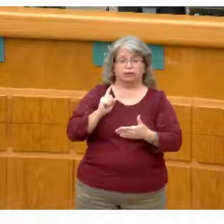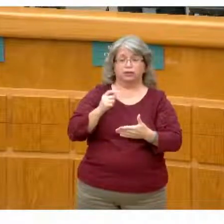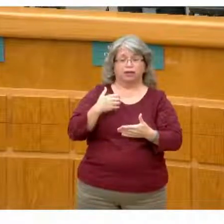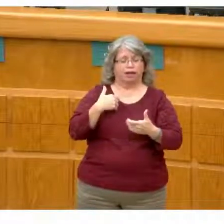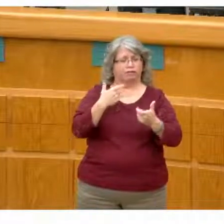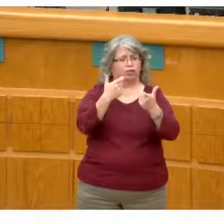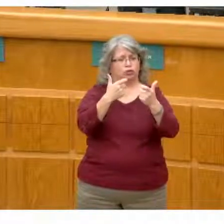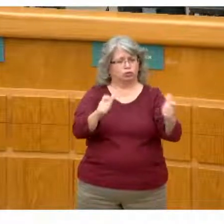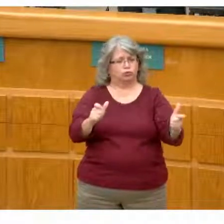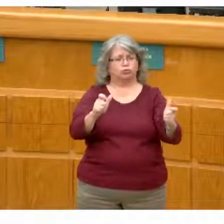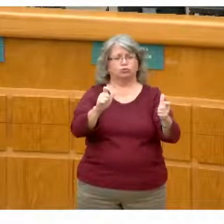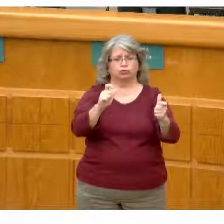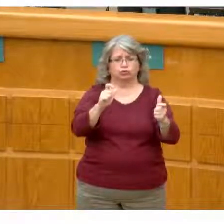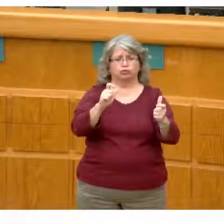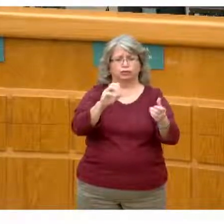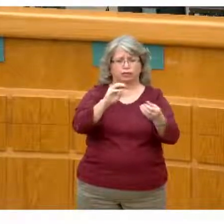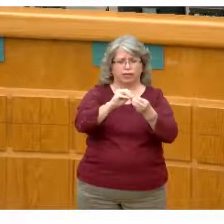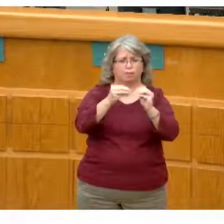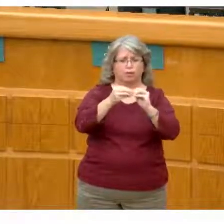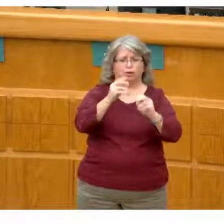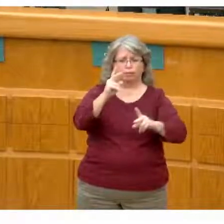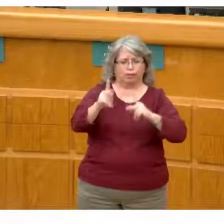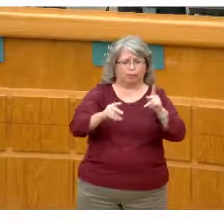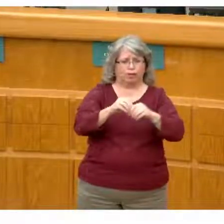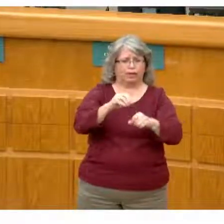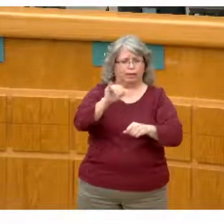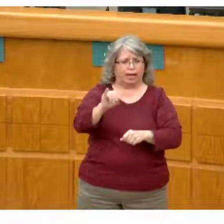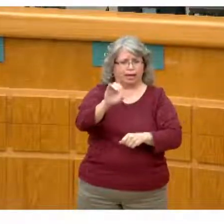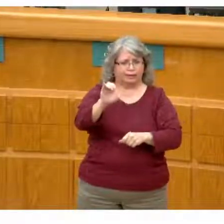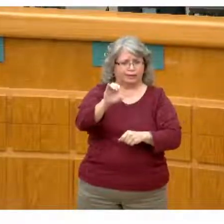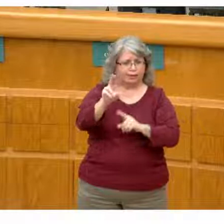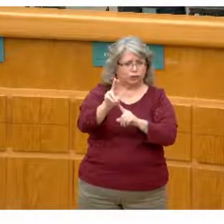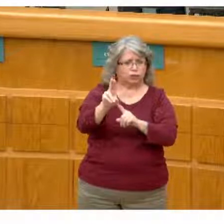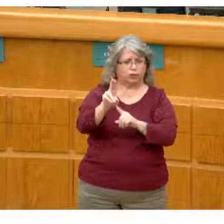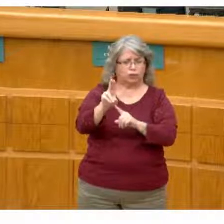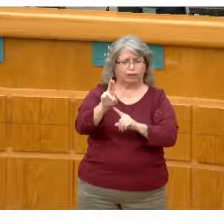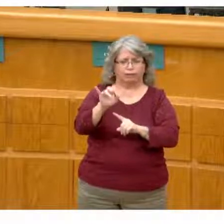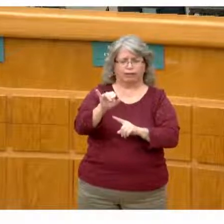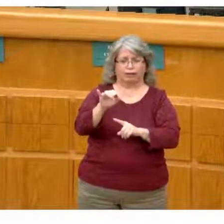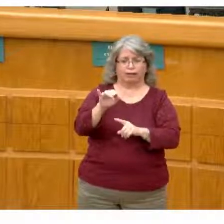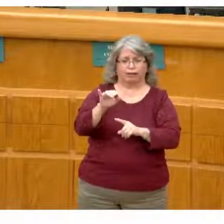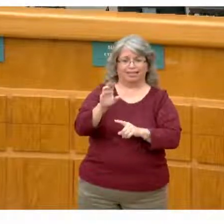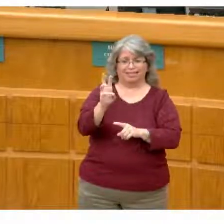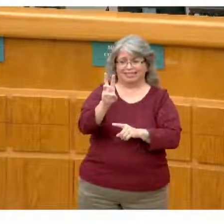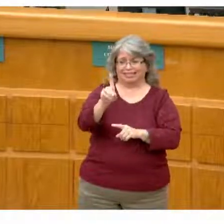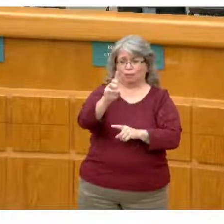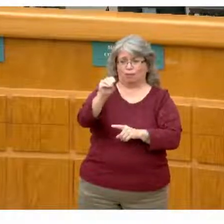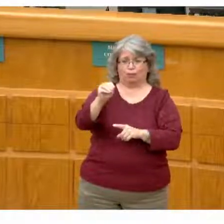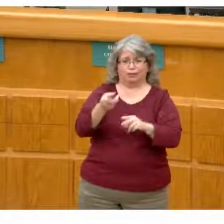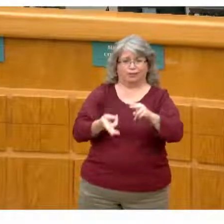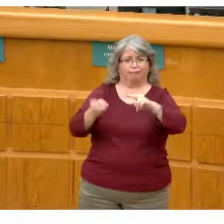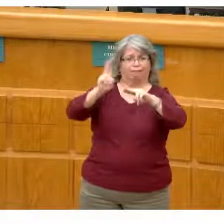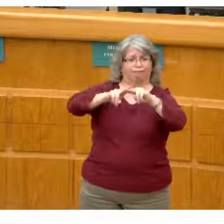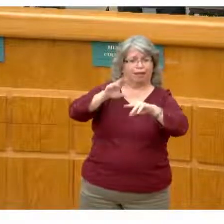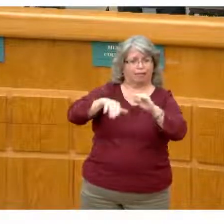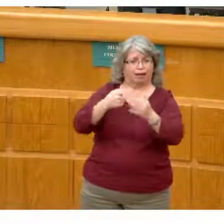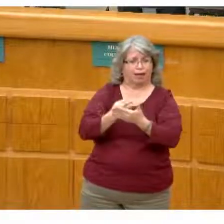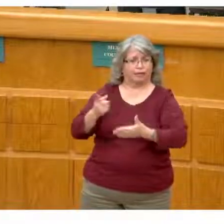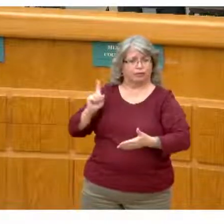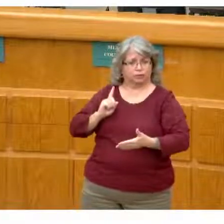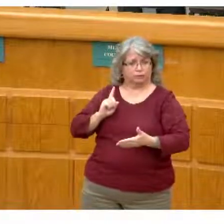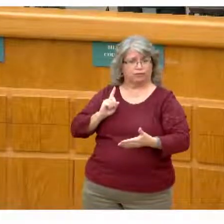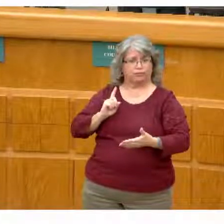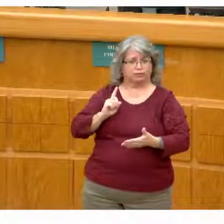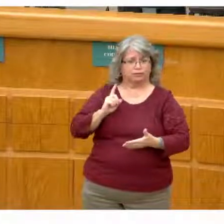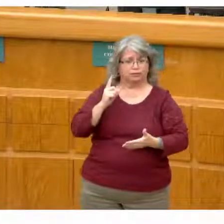people with COVID in the ICU. There's a 61% increase over last week, the number of people in the ICU with